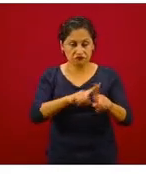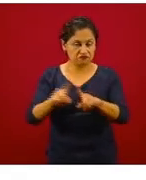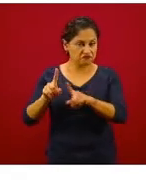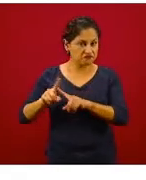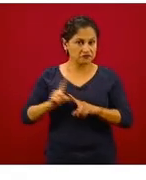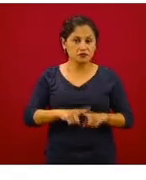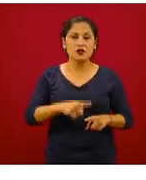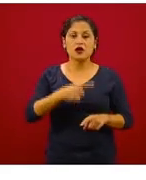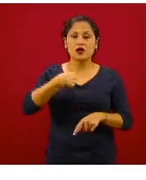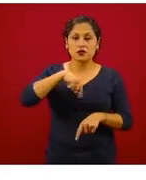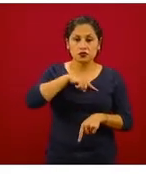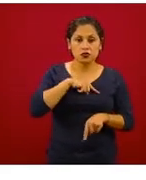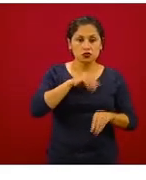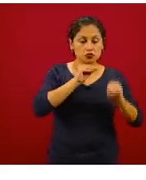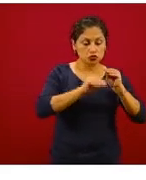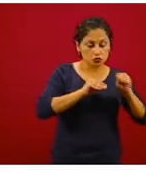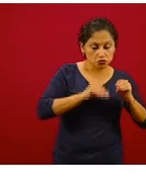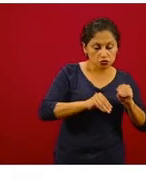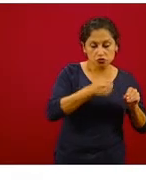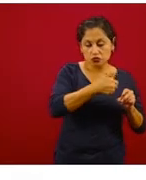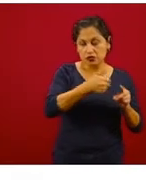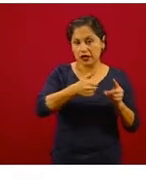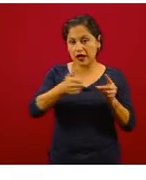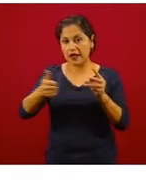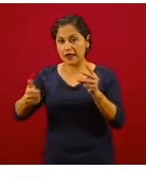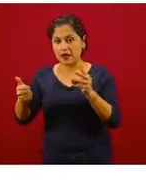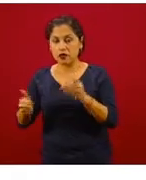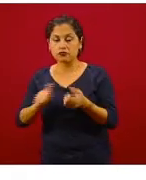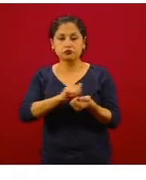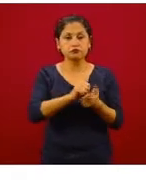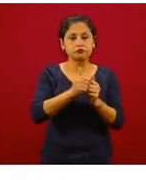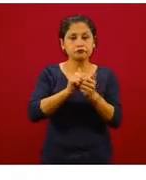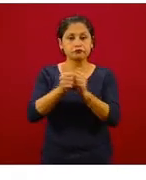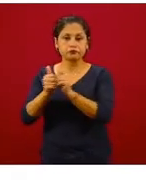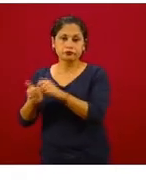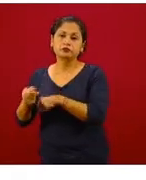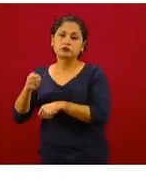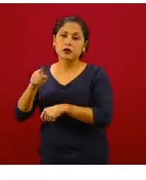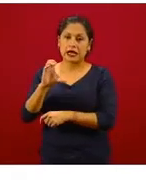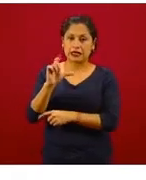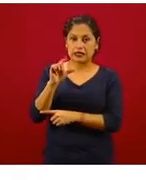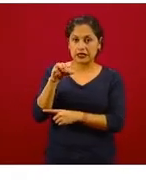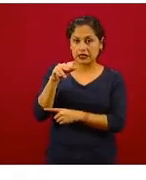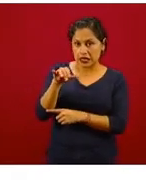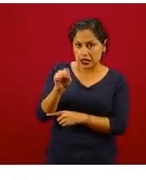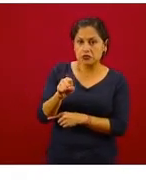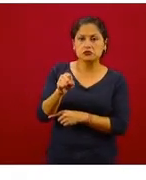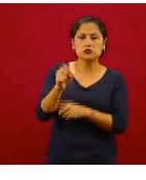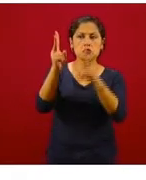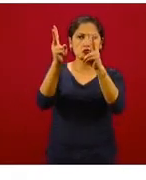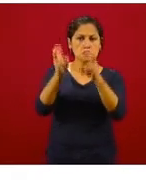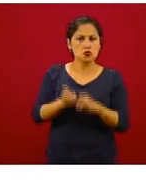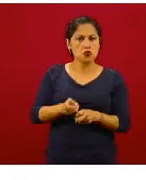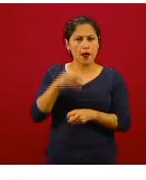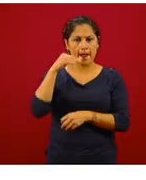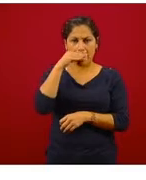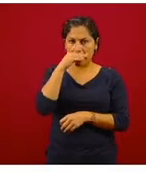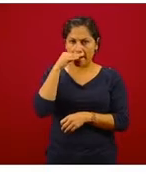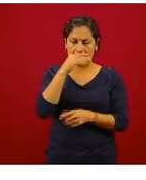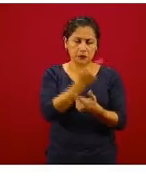all people from different industries, people working in barbershops and restaurants and driving taxis.